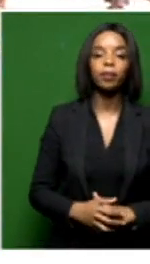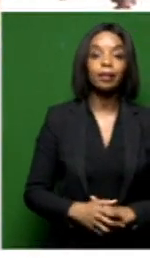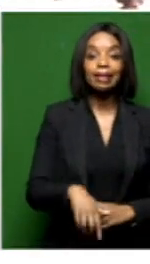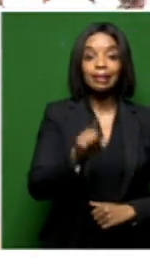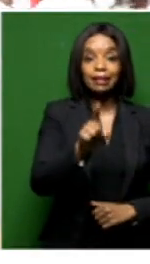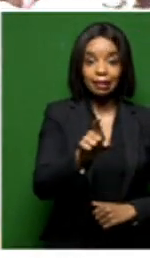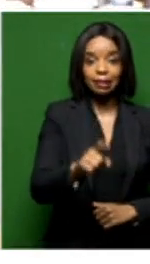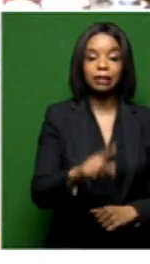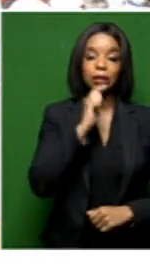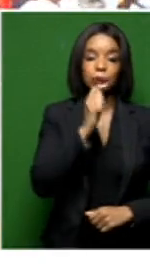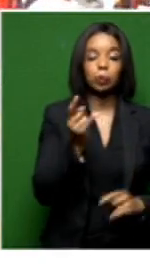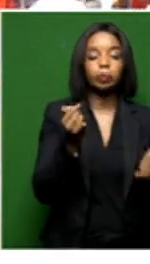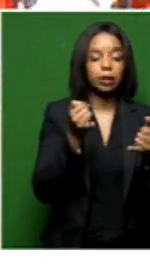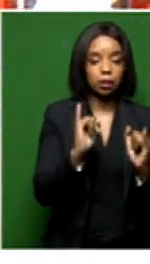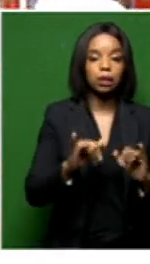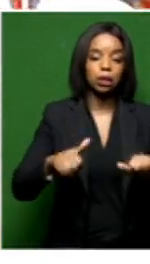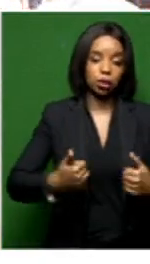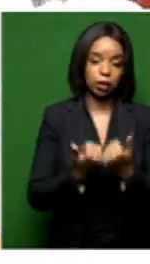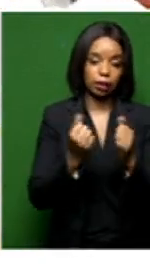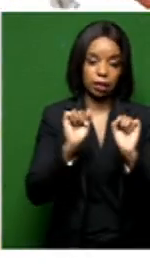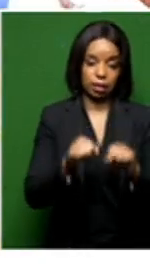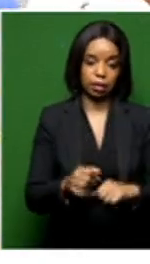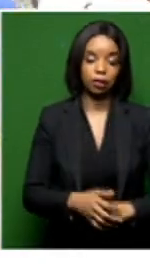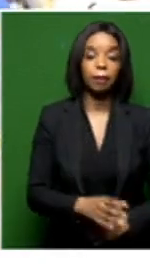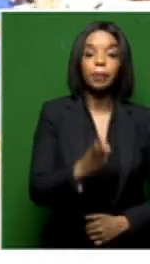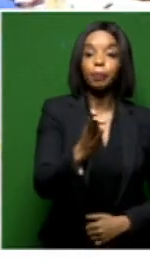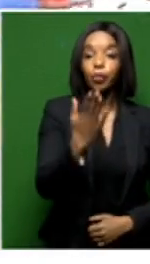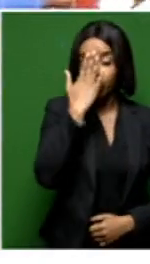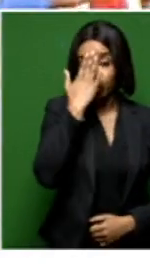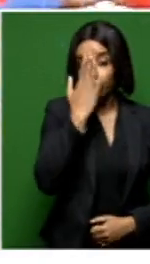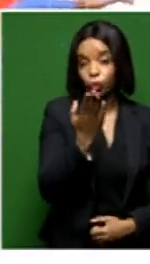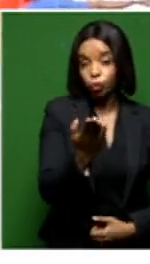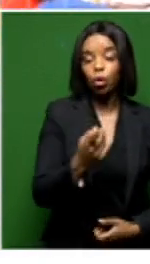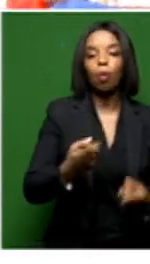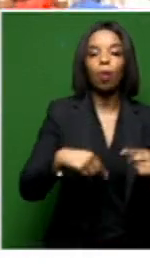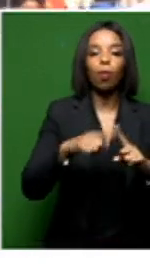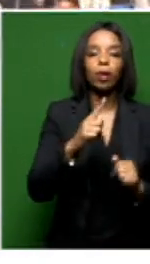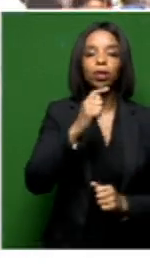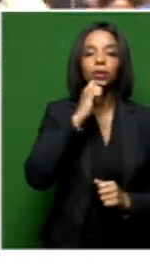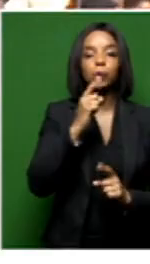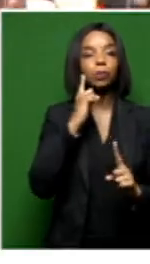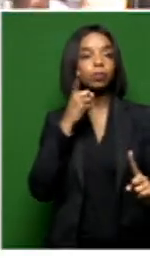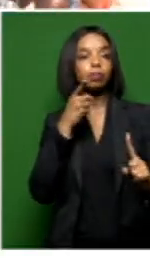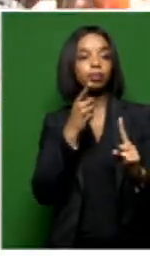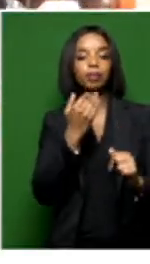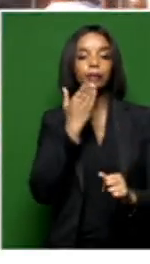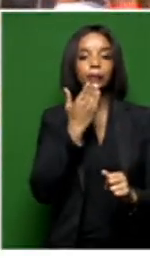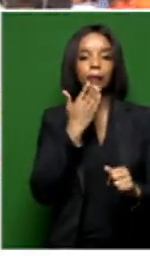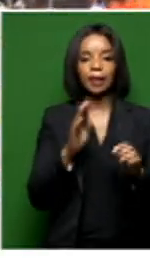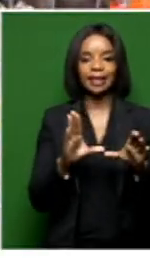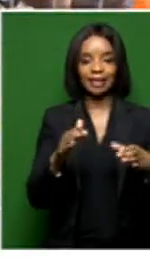a serious challenge for us. Hence, you will know we target sectors where